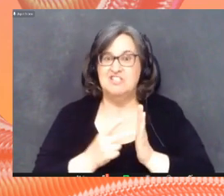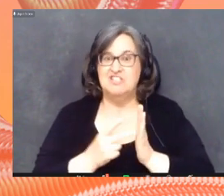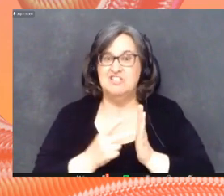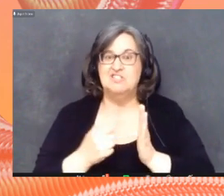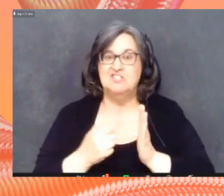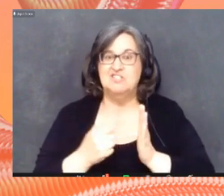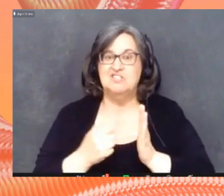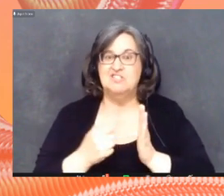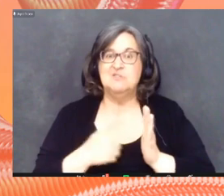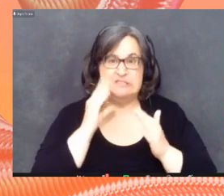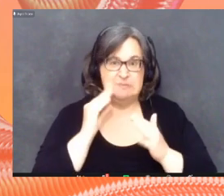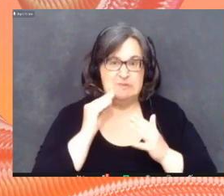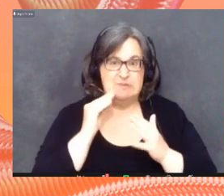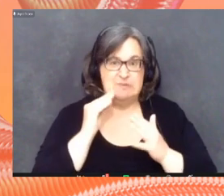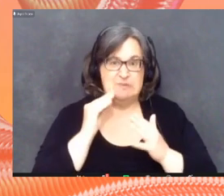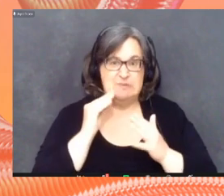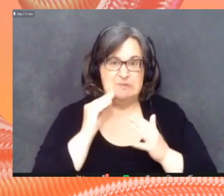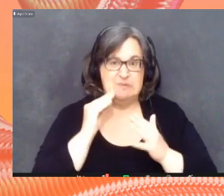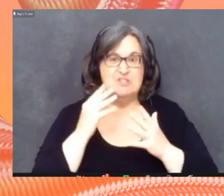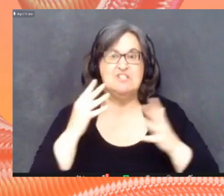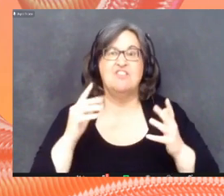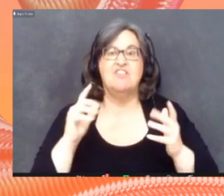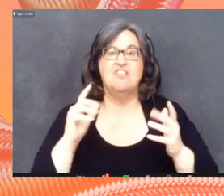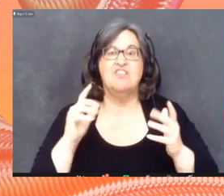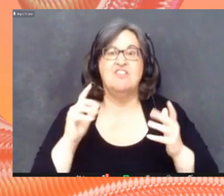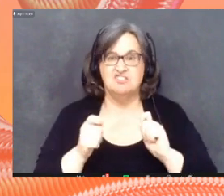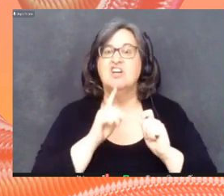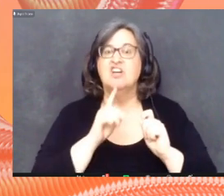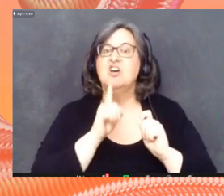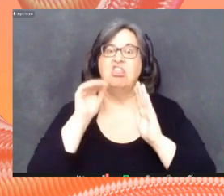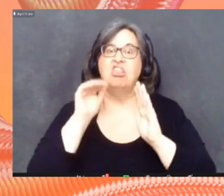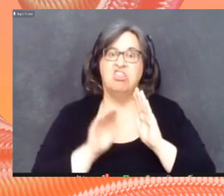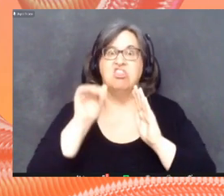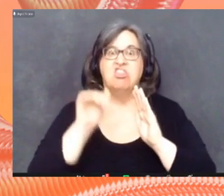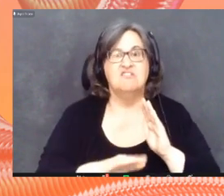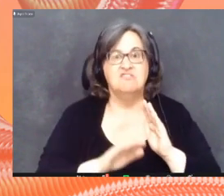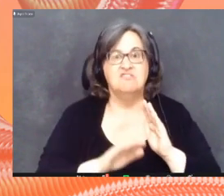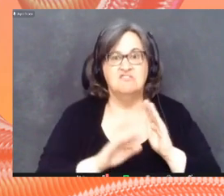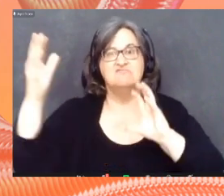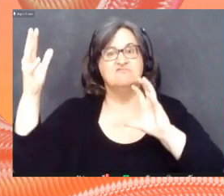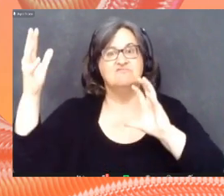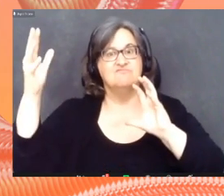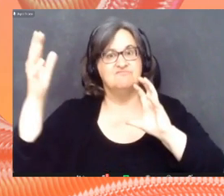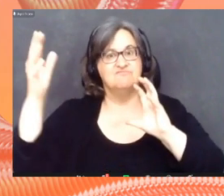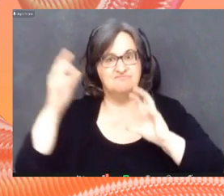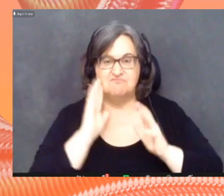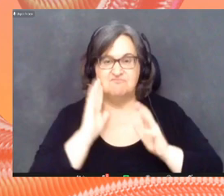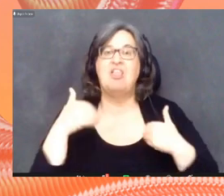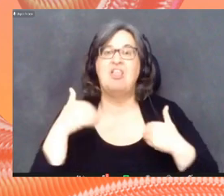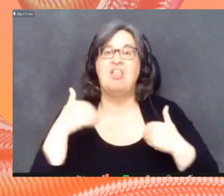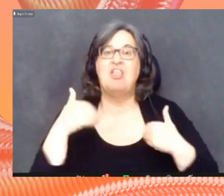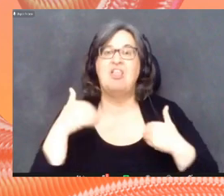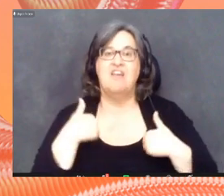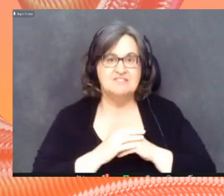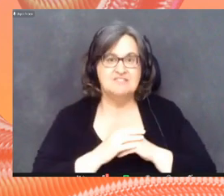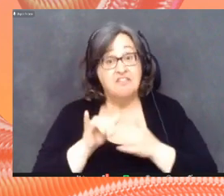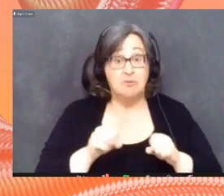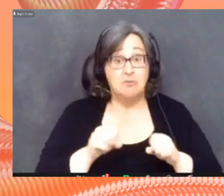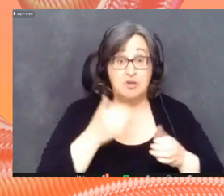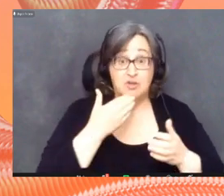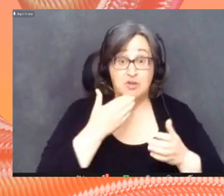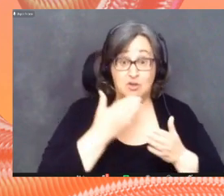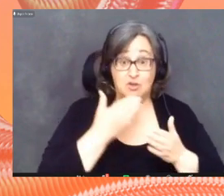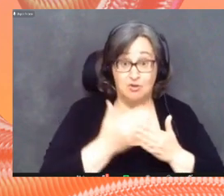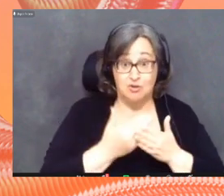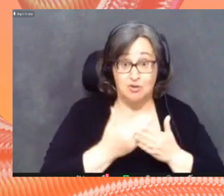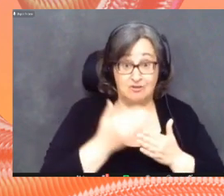of destabilizing and a lot of chaos, which can be good if you use it in a certain